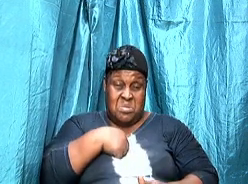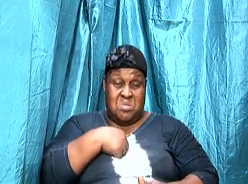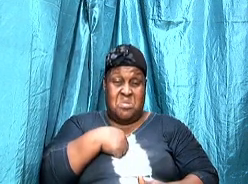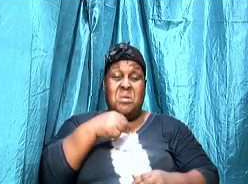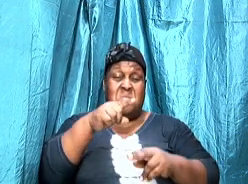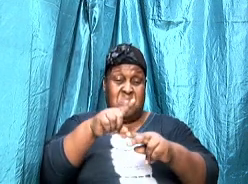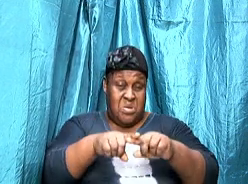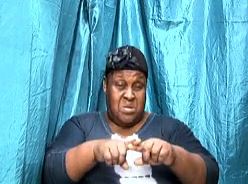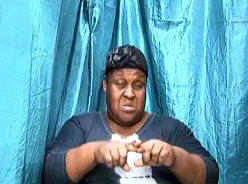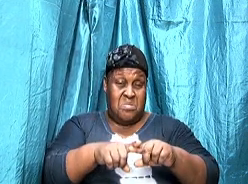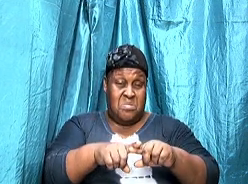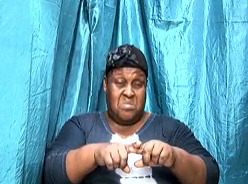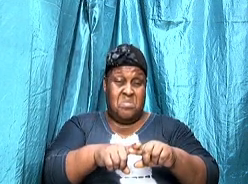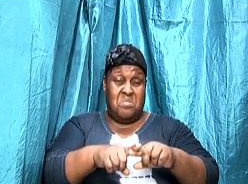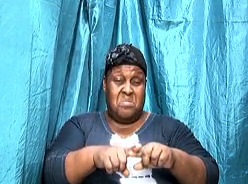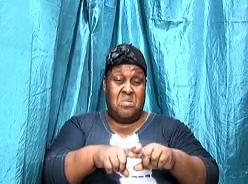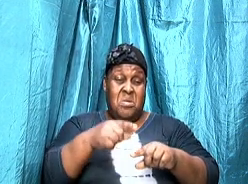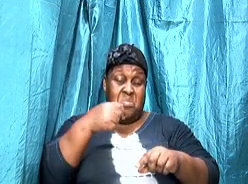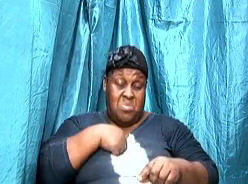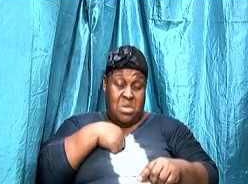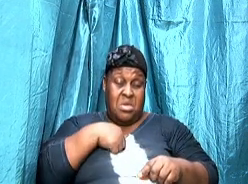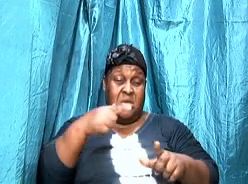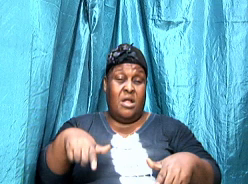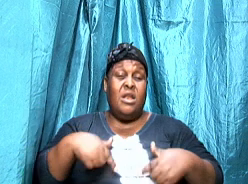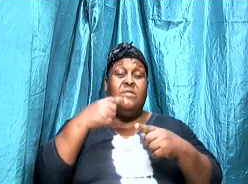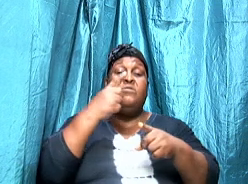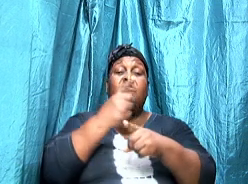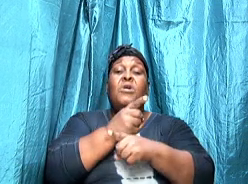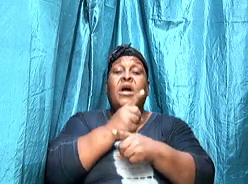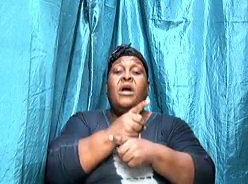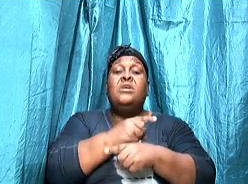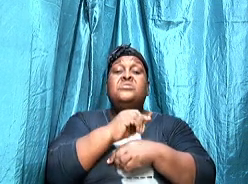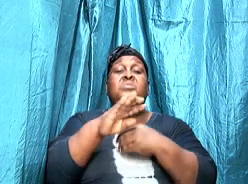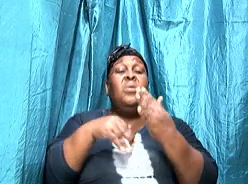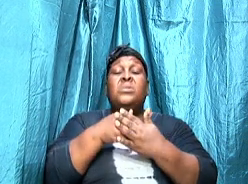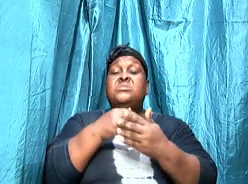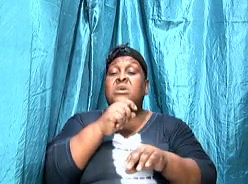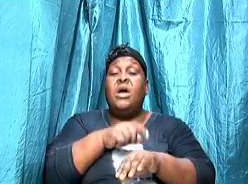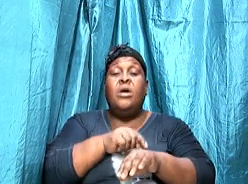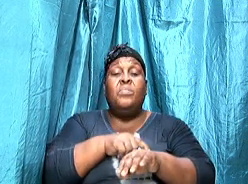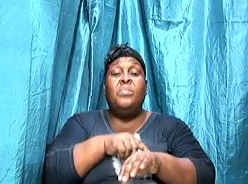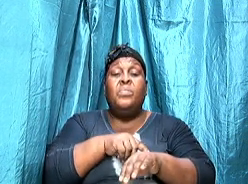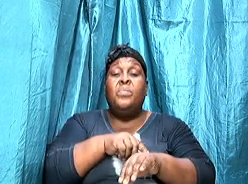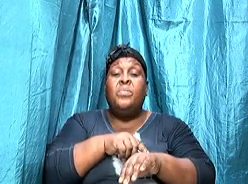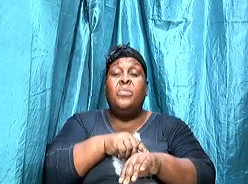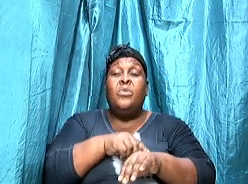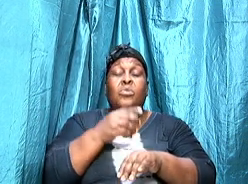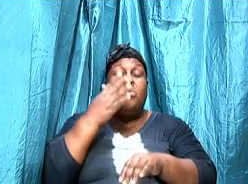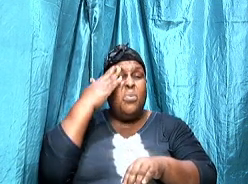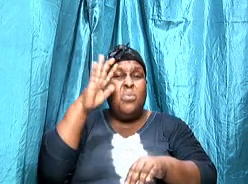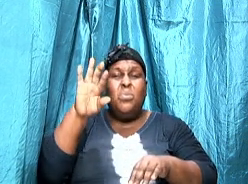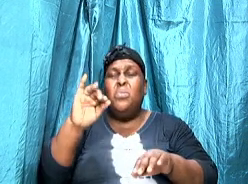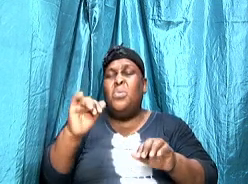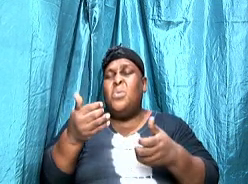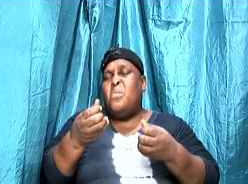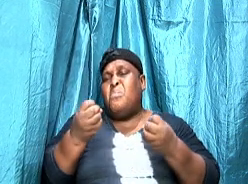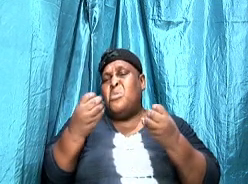much peace that would give me. You know, I would always be, you know, anxious